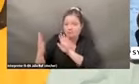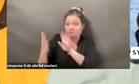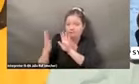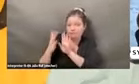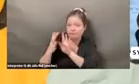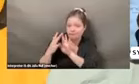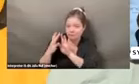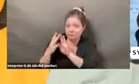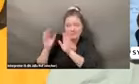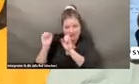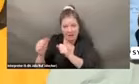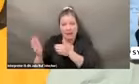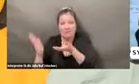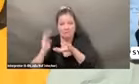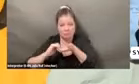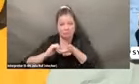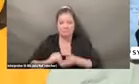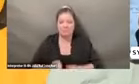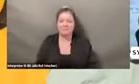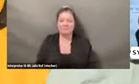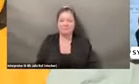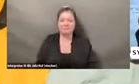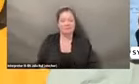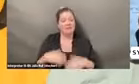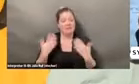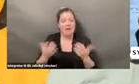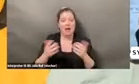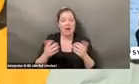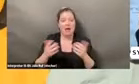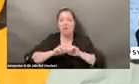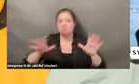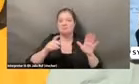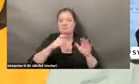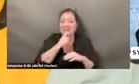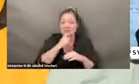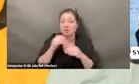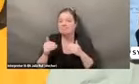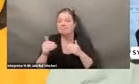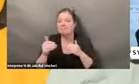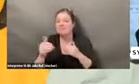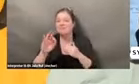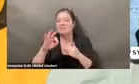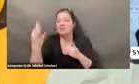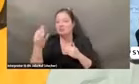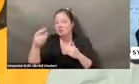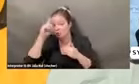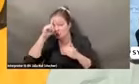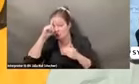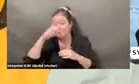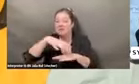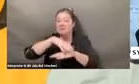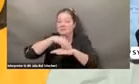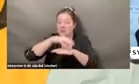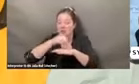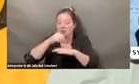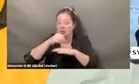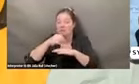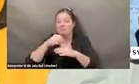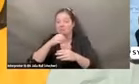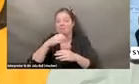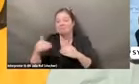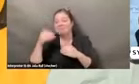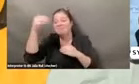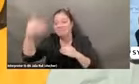to collaborate. But right now, published English, very soon to be published French, German, and Swedish, and then at least Czech